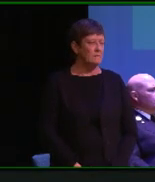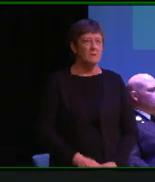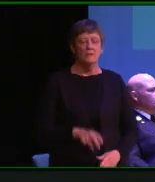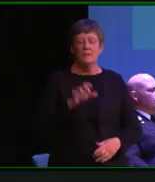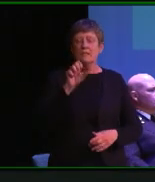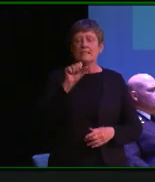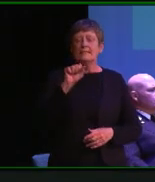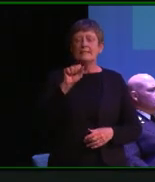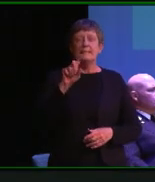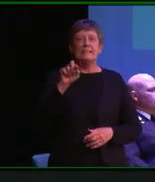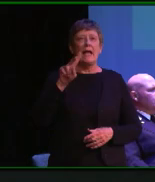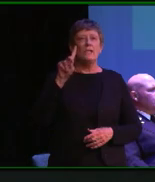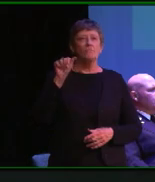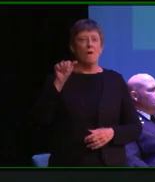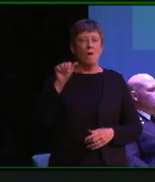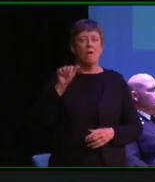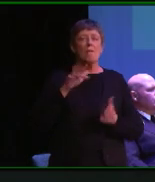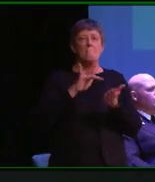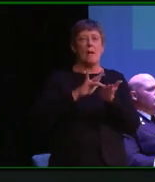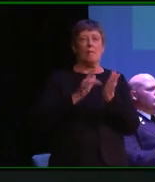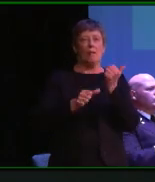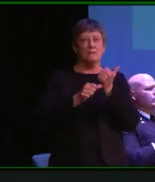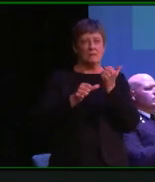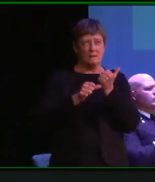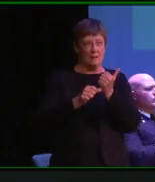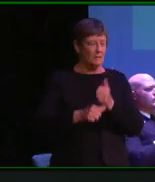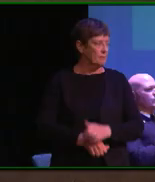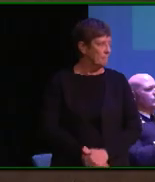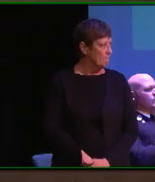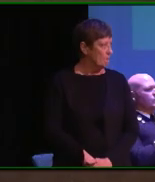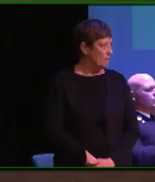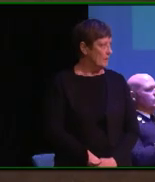Sandra Leal, Medical Assisting.